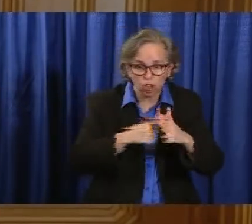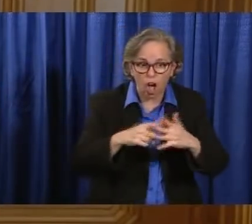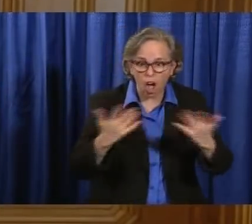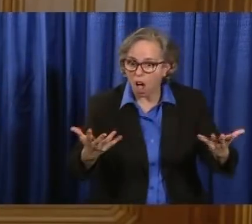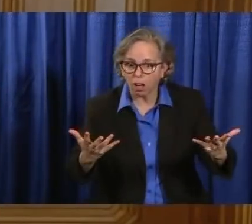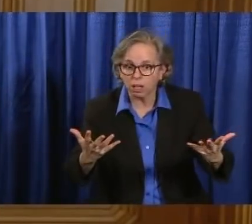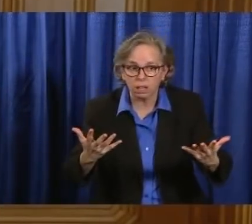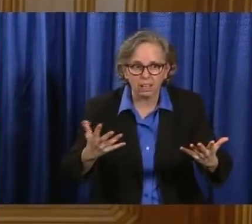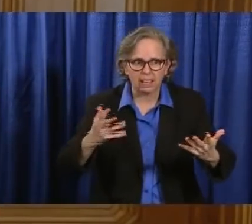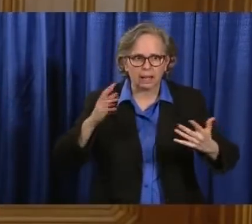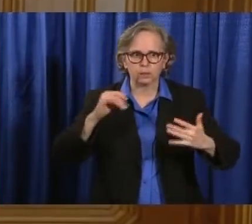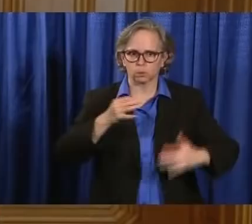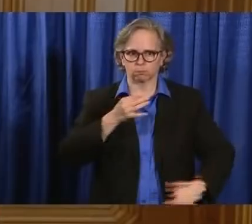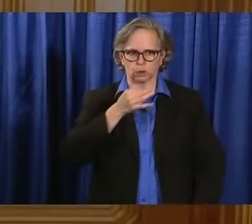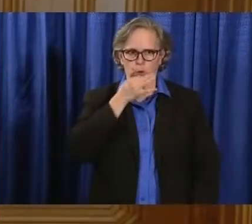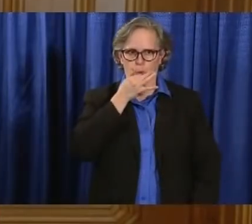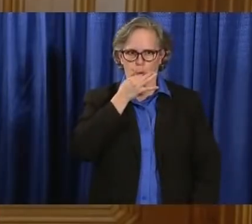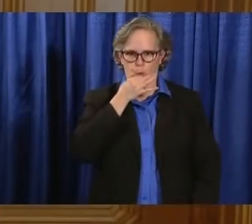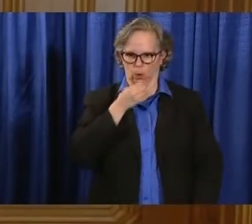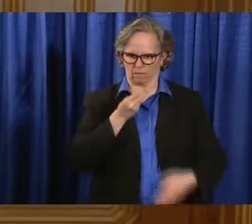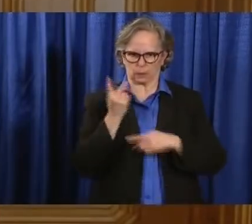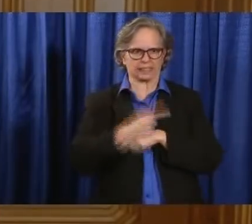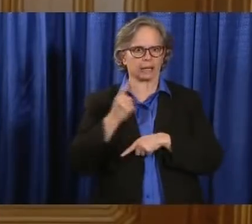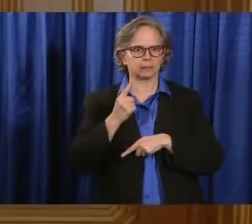So I think we're rolling.